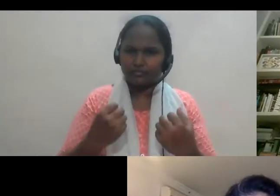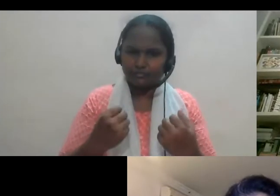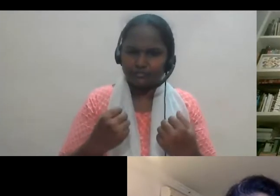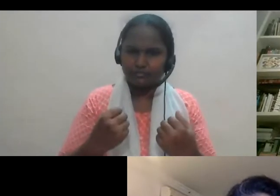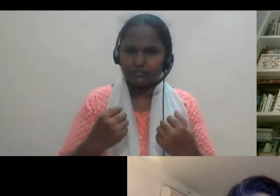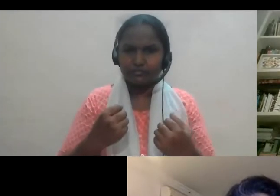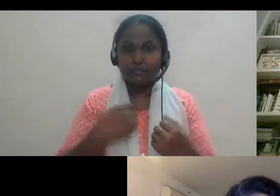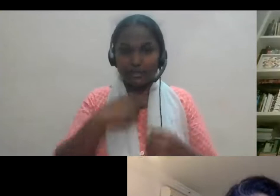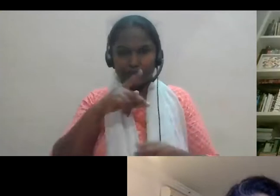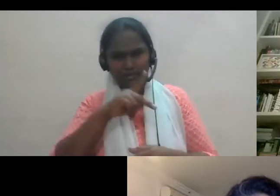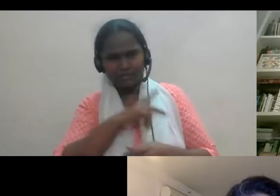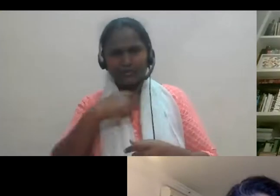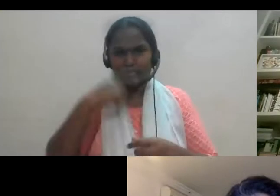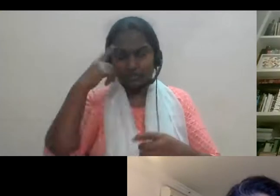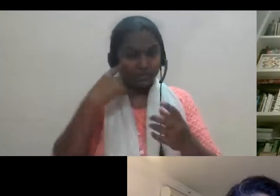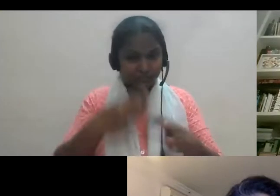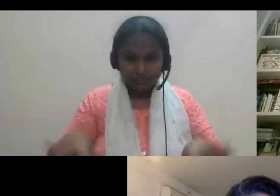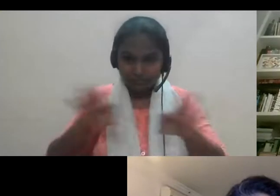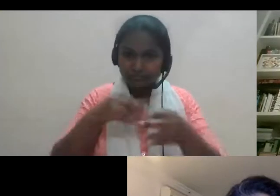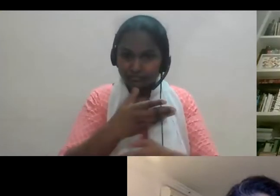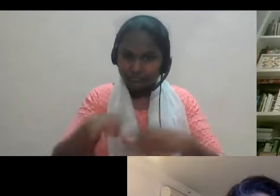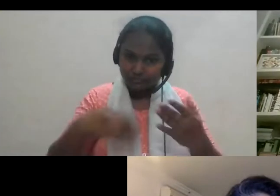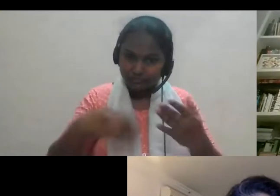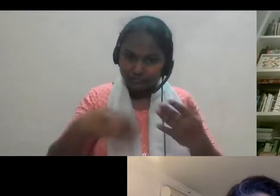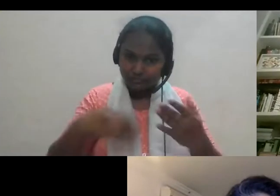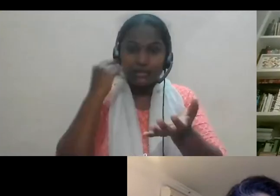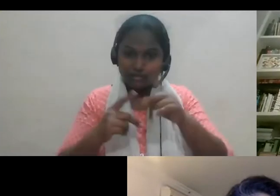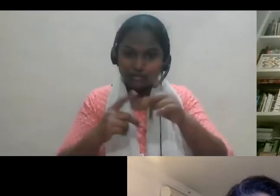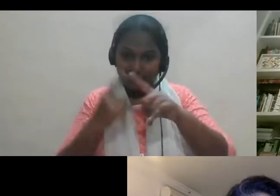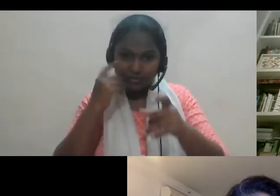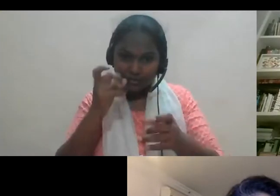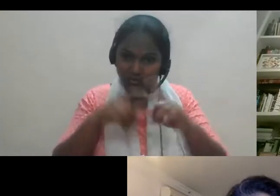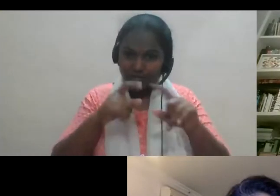I personally think it's important to always insist to